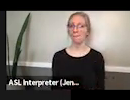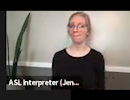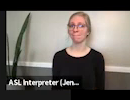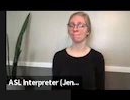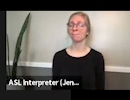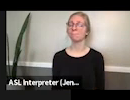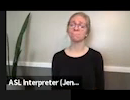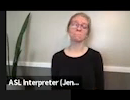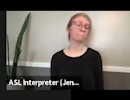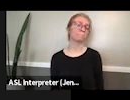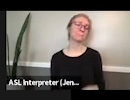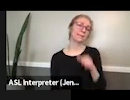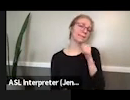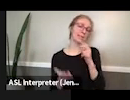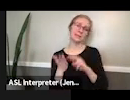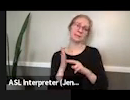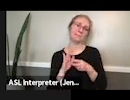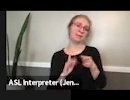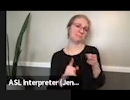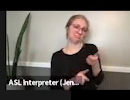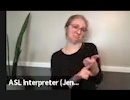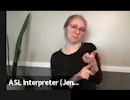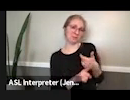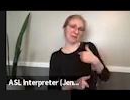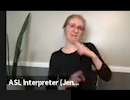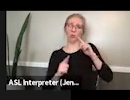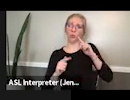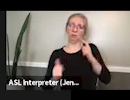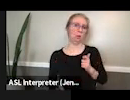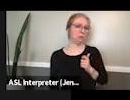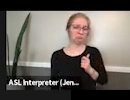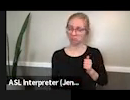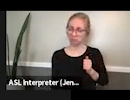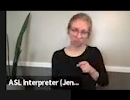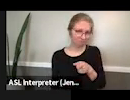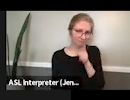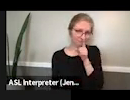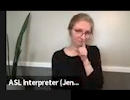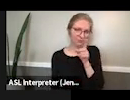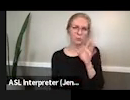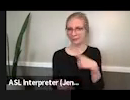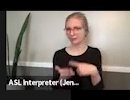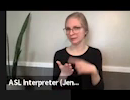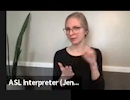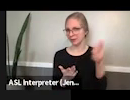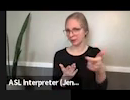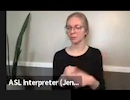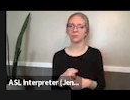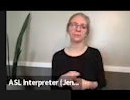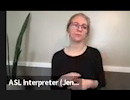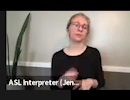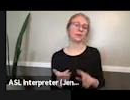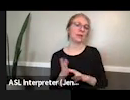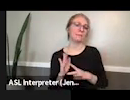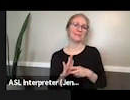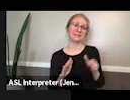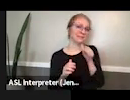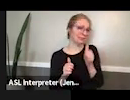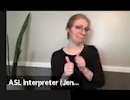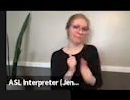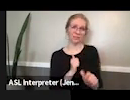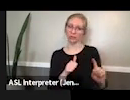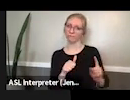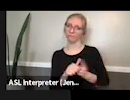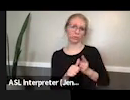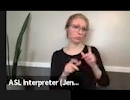doesn't mean that child necessarily has a hearing loss. We'll talk about that. It's just they didn't pass the first screening. So it's like they